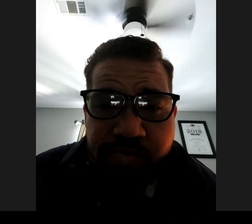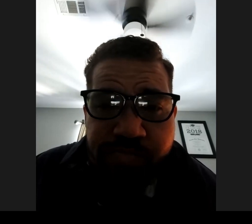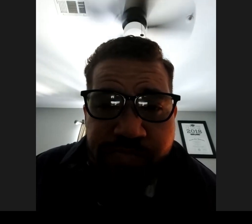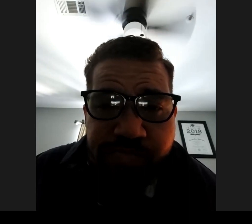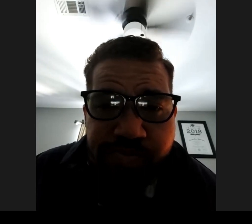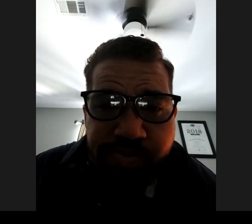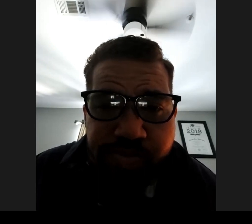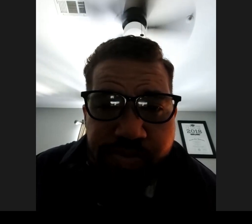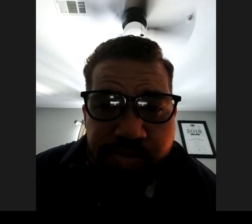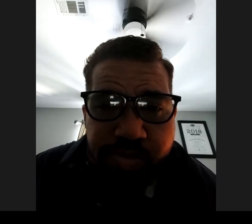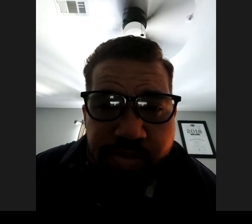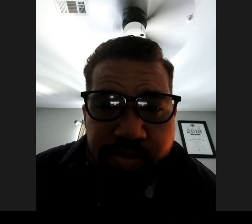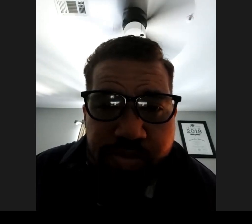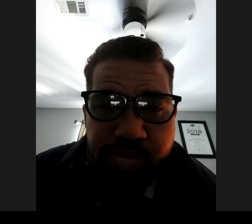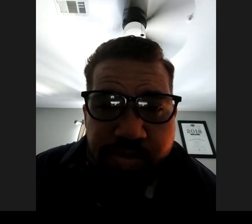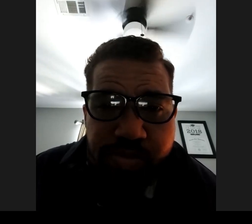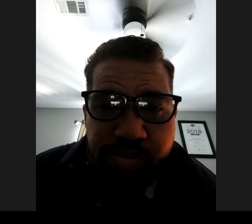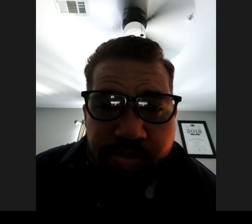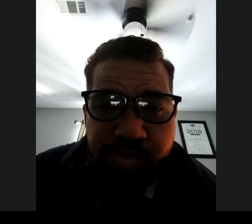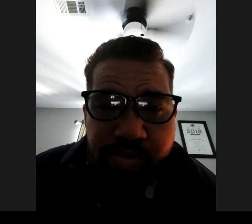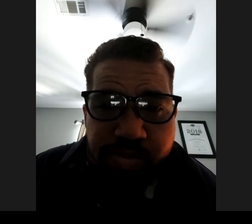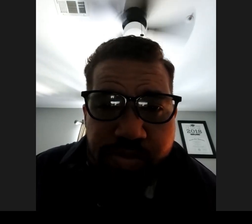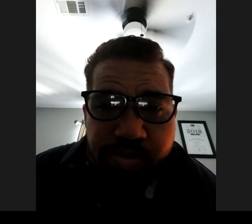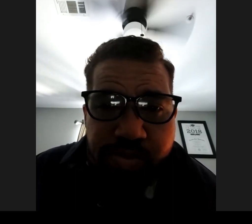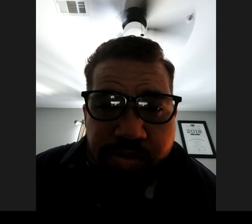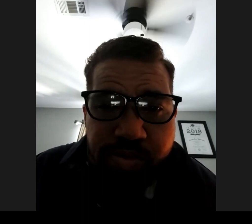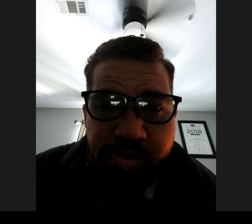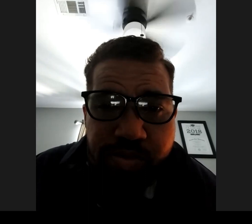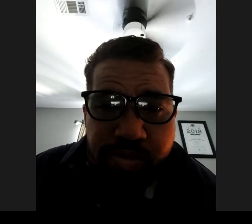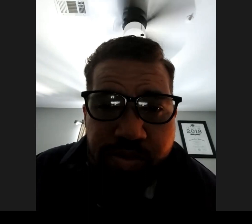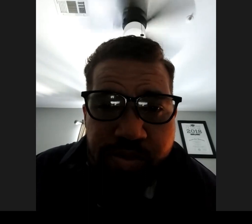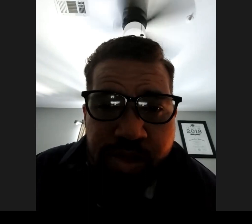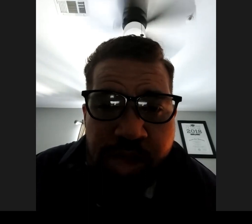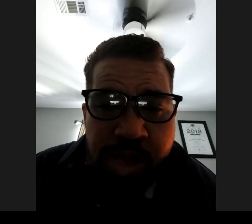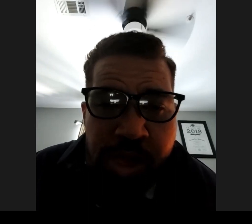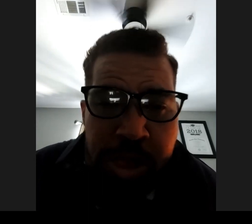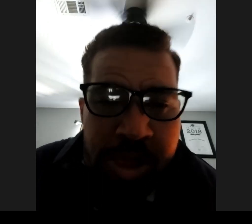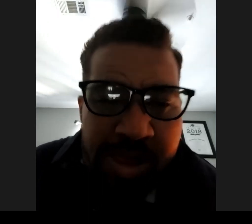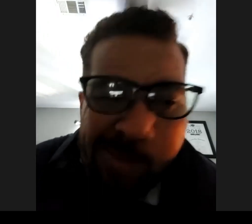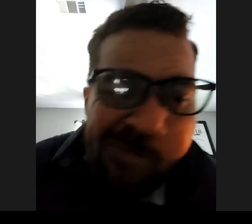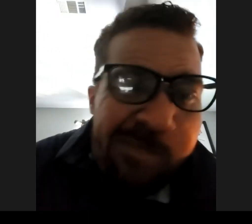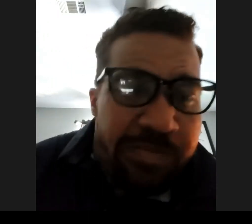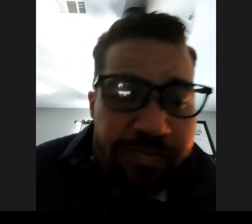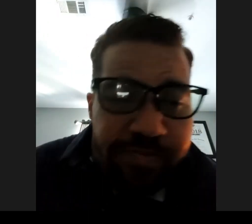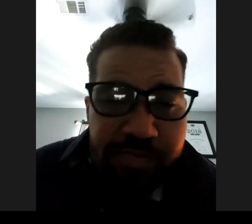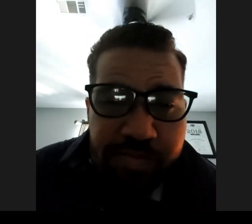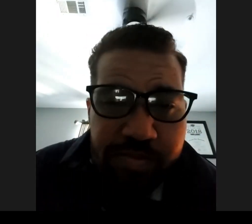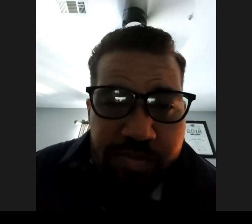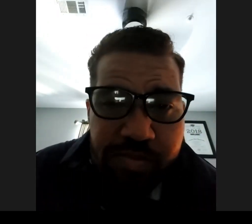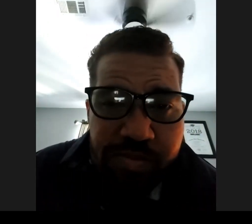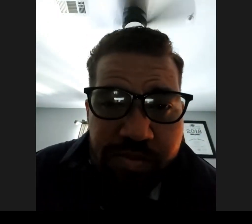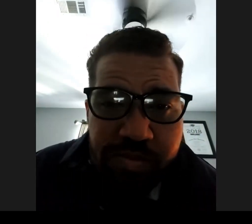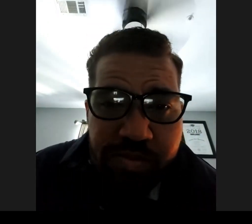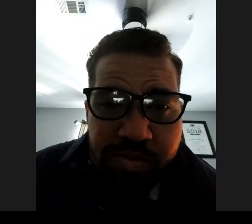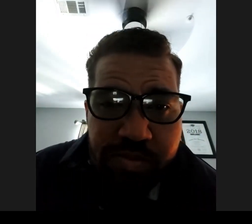well. And so in addition to that, I also got involved in, at the time, the name